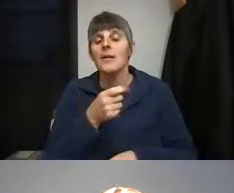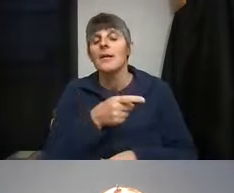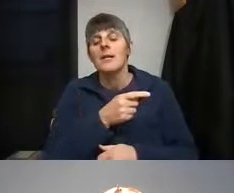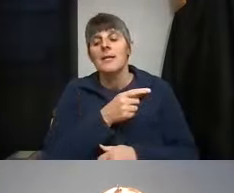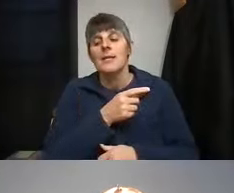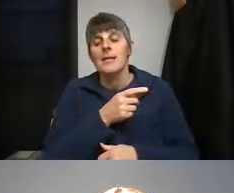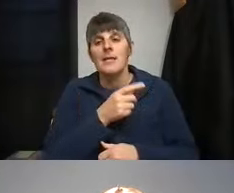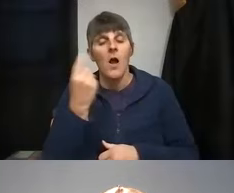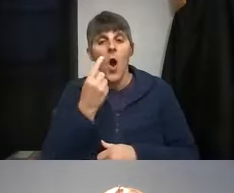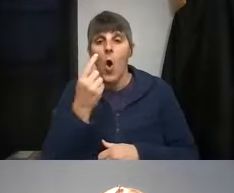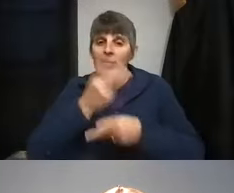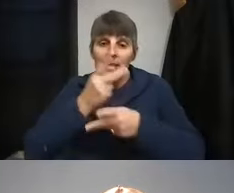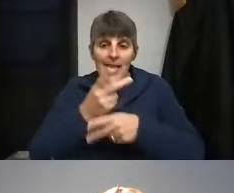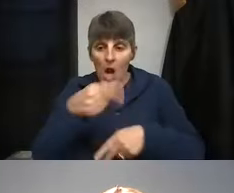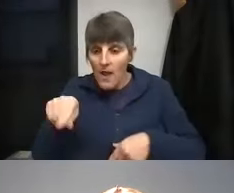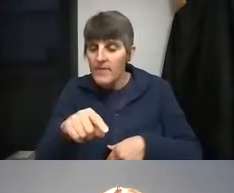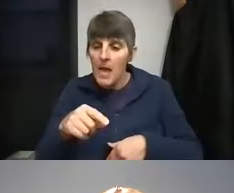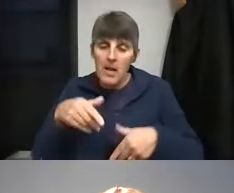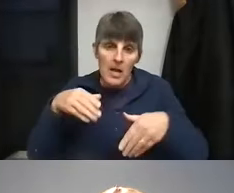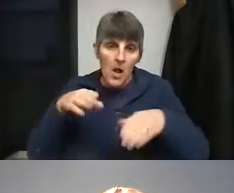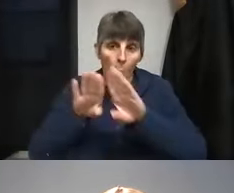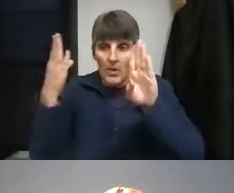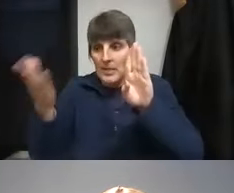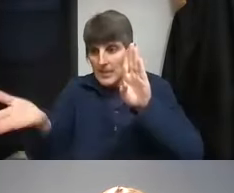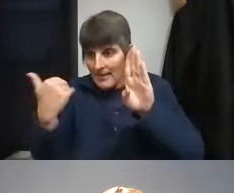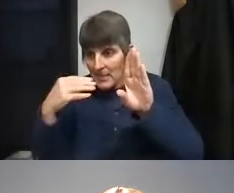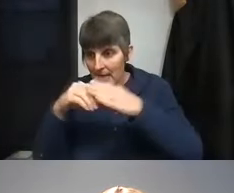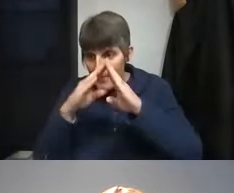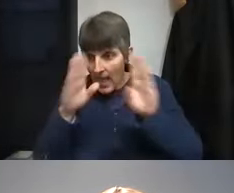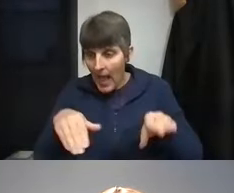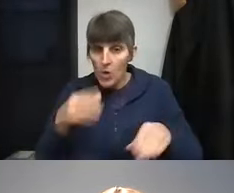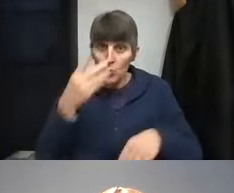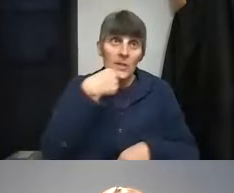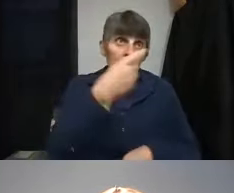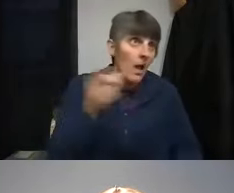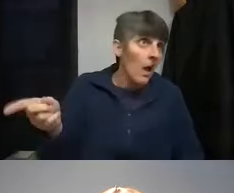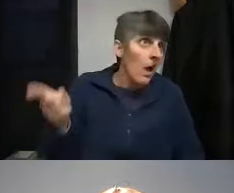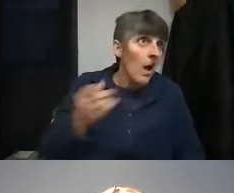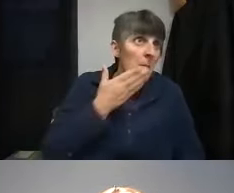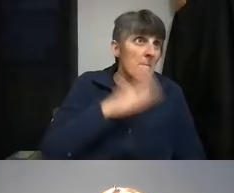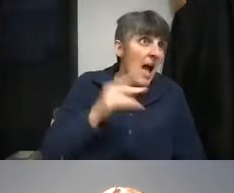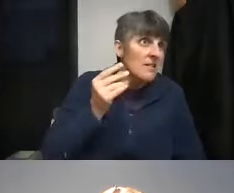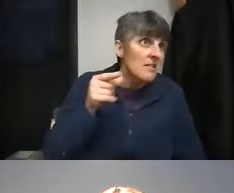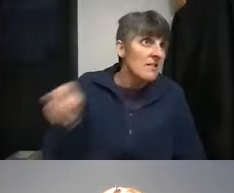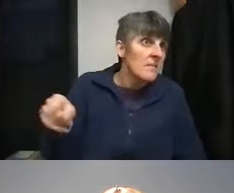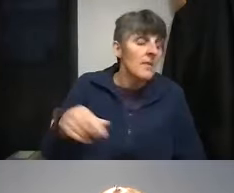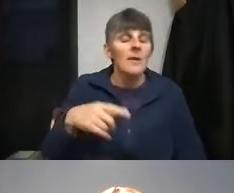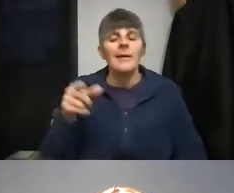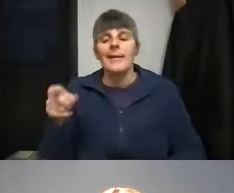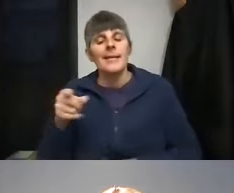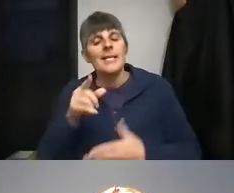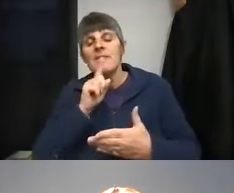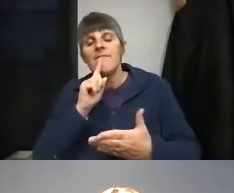He is always taking care of them, lets them inside, will tell you when they're doing something bad. And like I said, he's very,